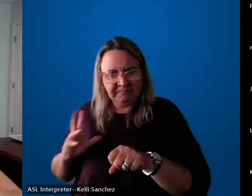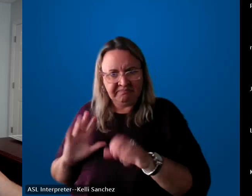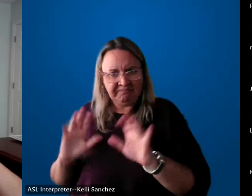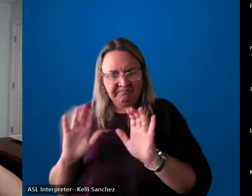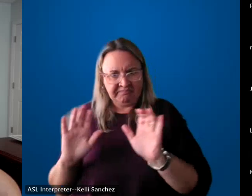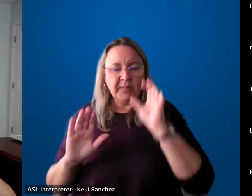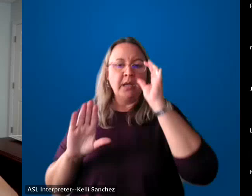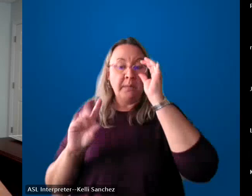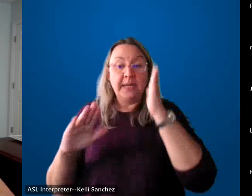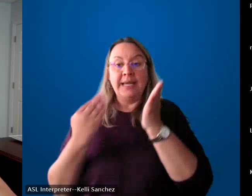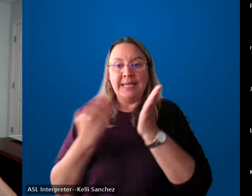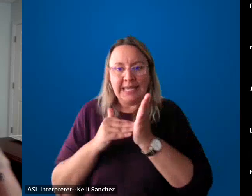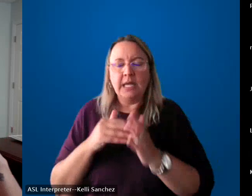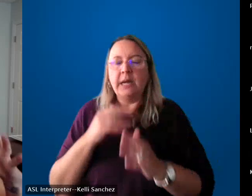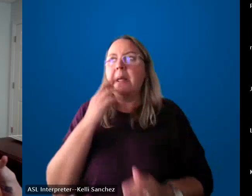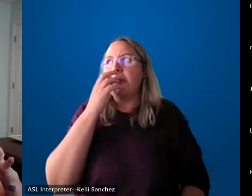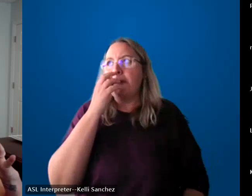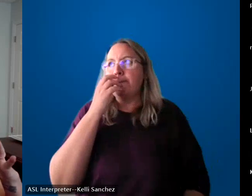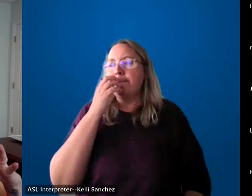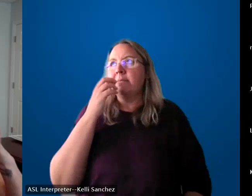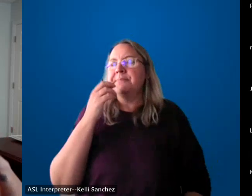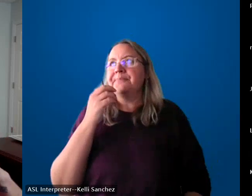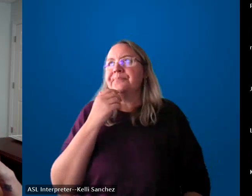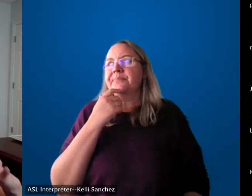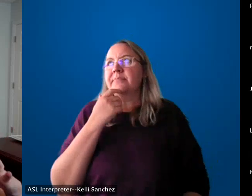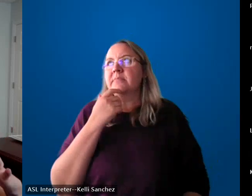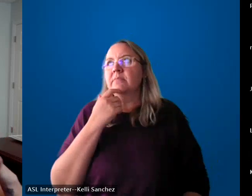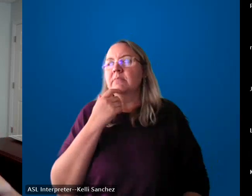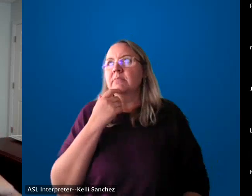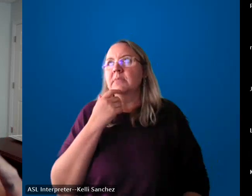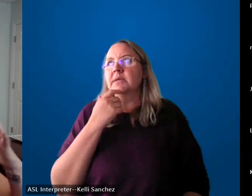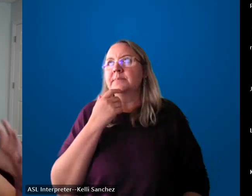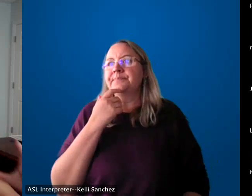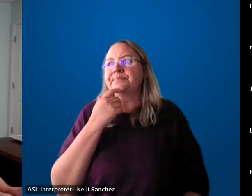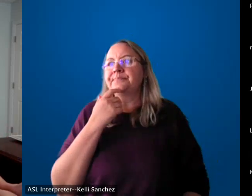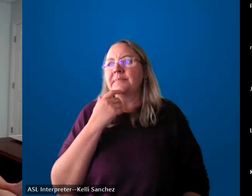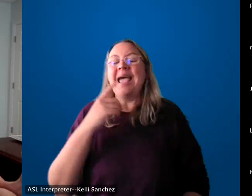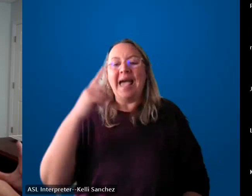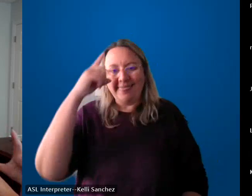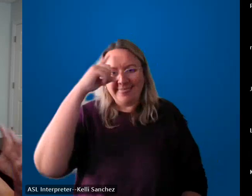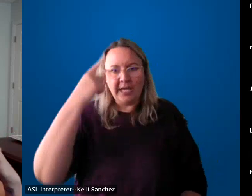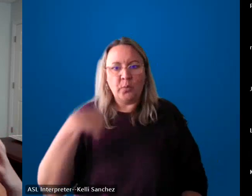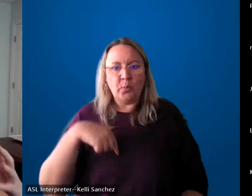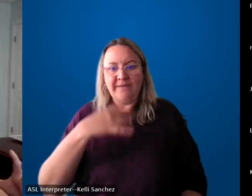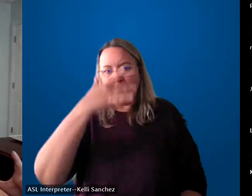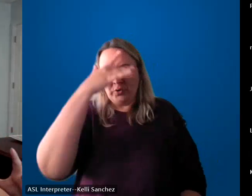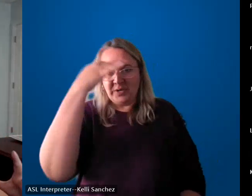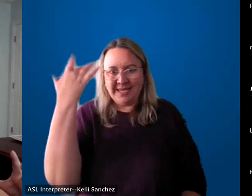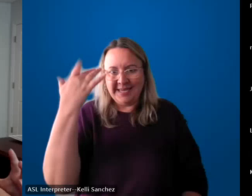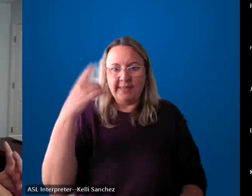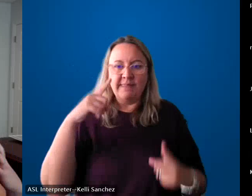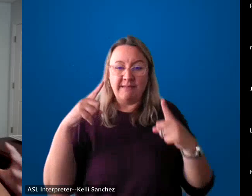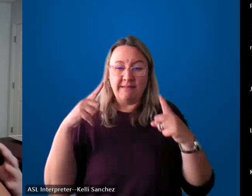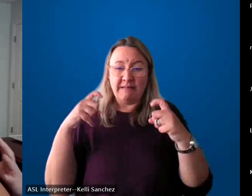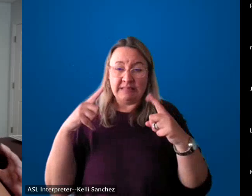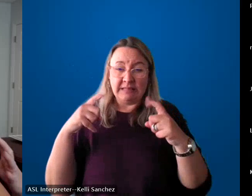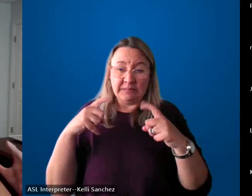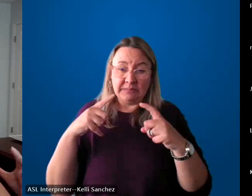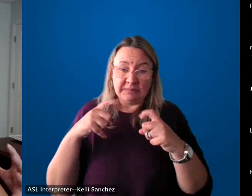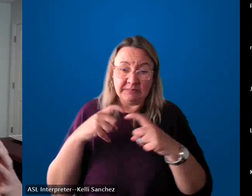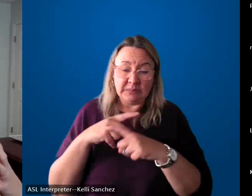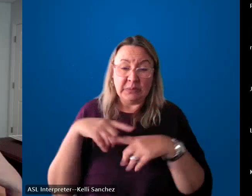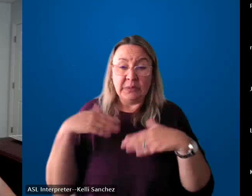but again, like trying to frame it a different way, I think that we forget the complexities of